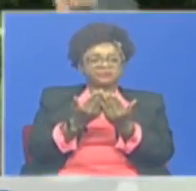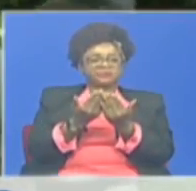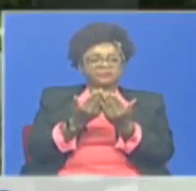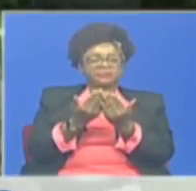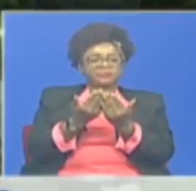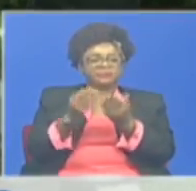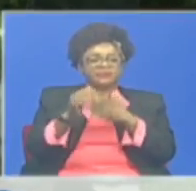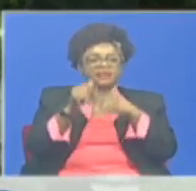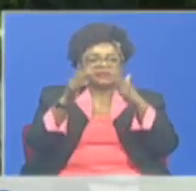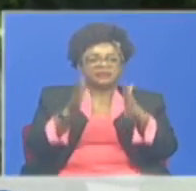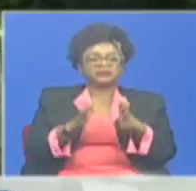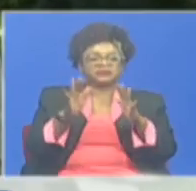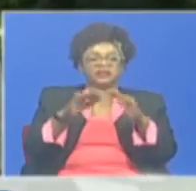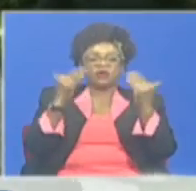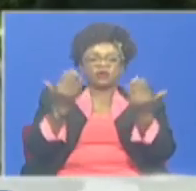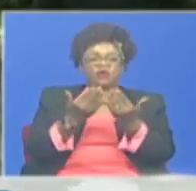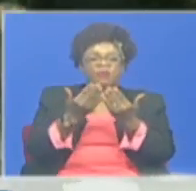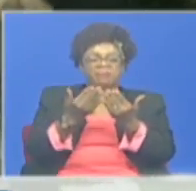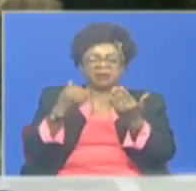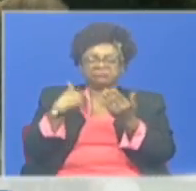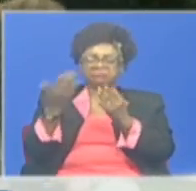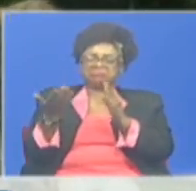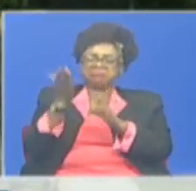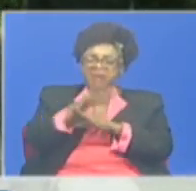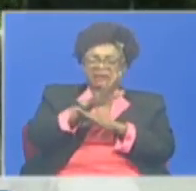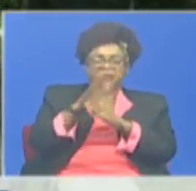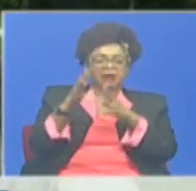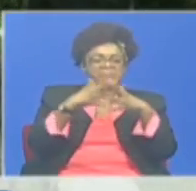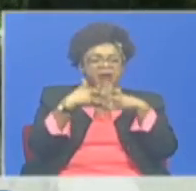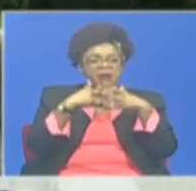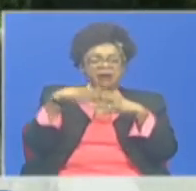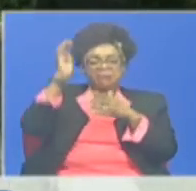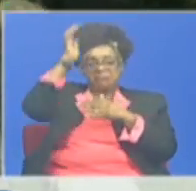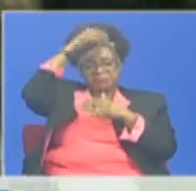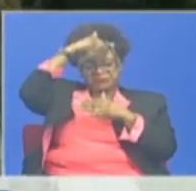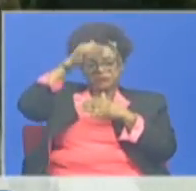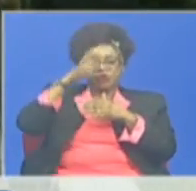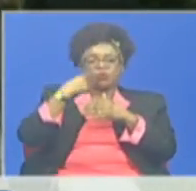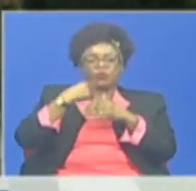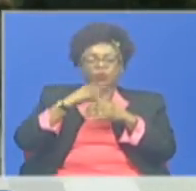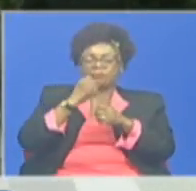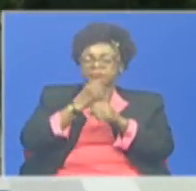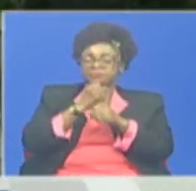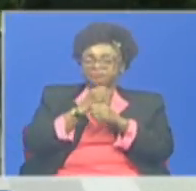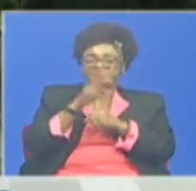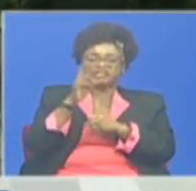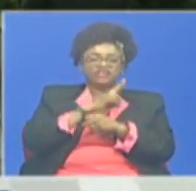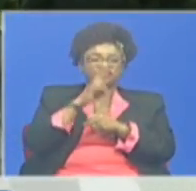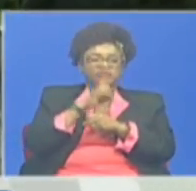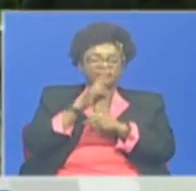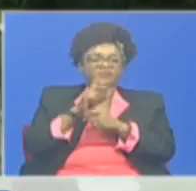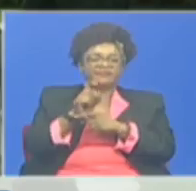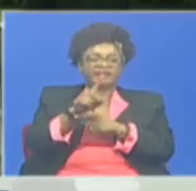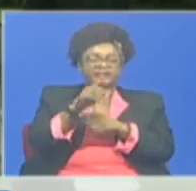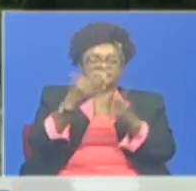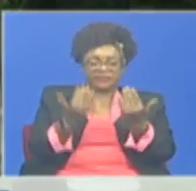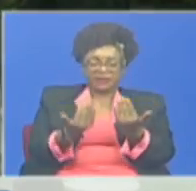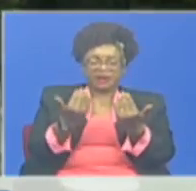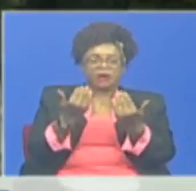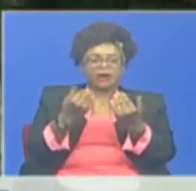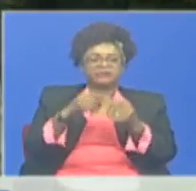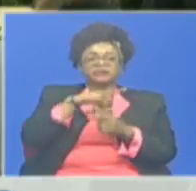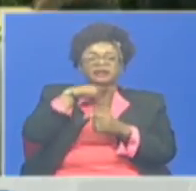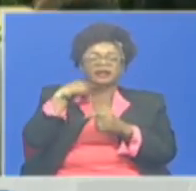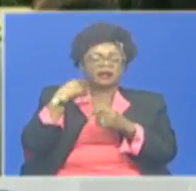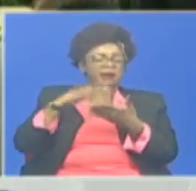Leaders around the globe fired back at the U.S. president, who initially downplayed the dangers of a virus that has now killed more people in